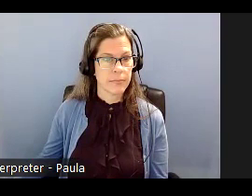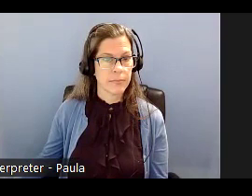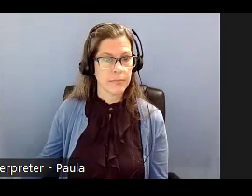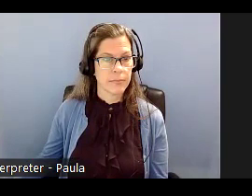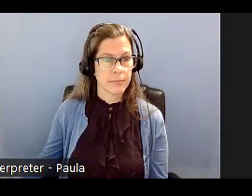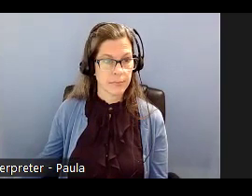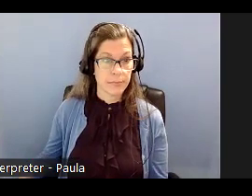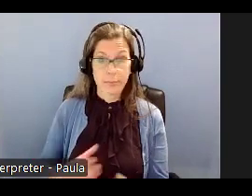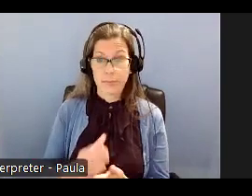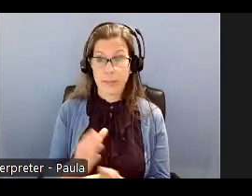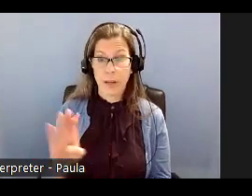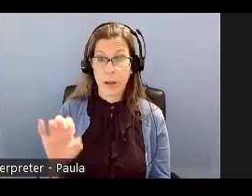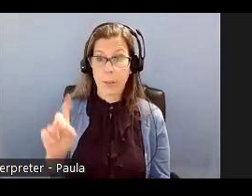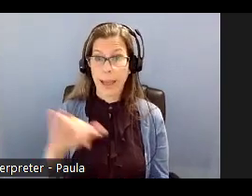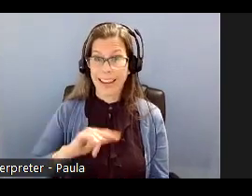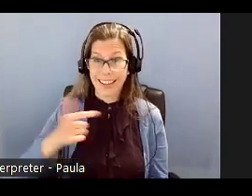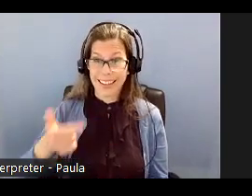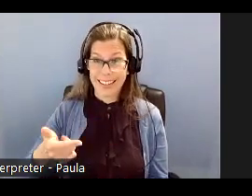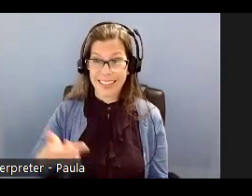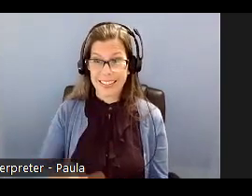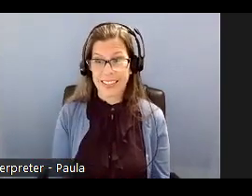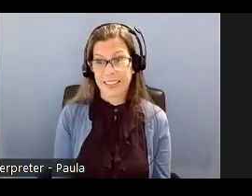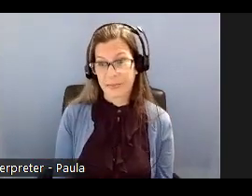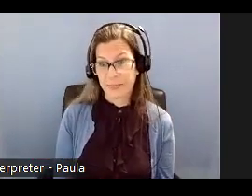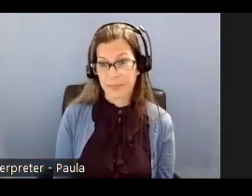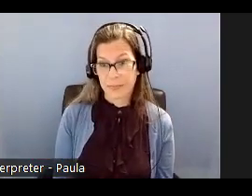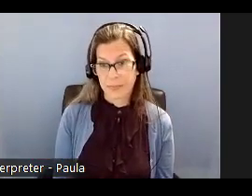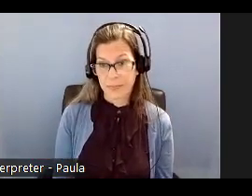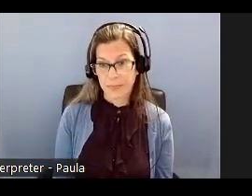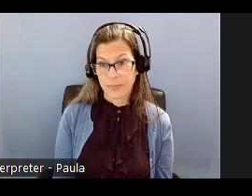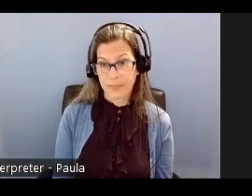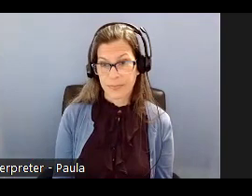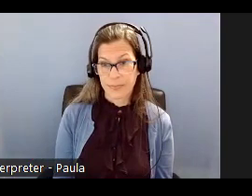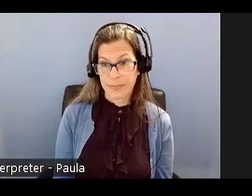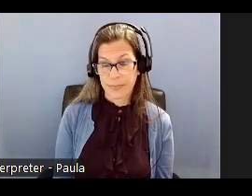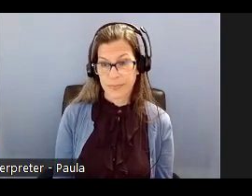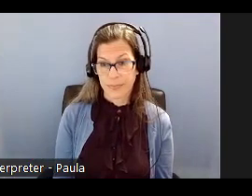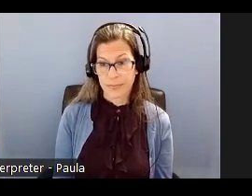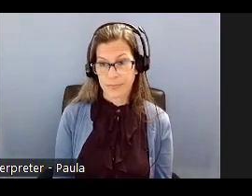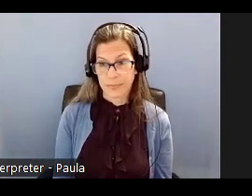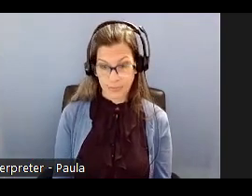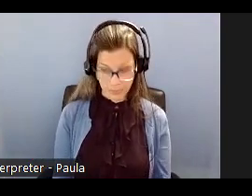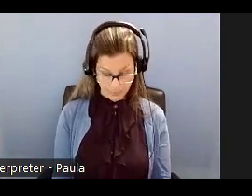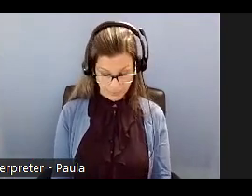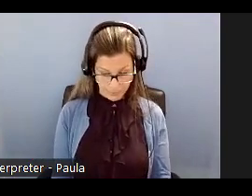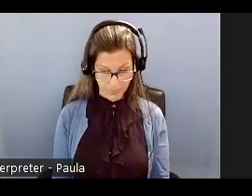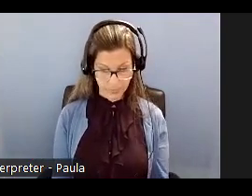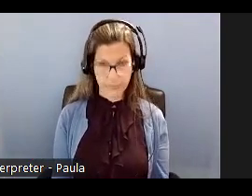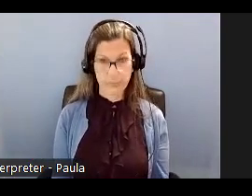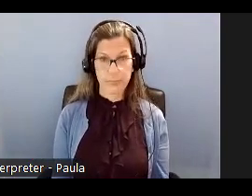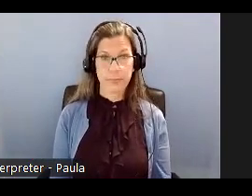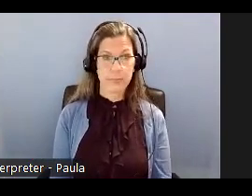All right, Becky, I'm going to pass it back to you. Okay.